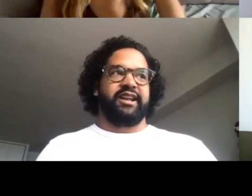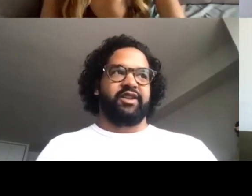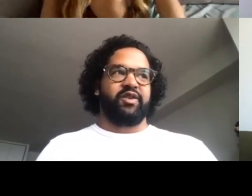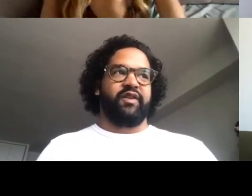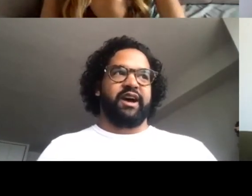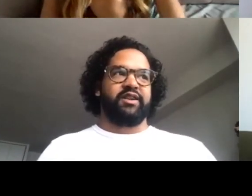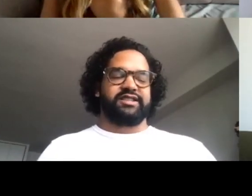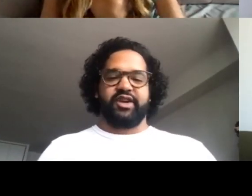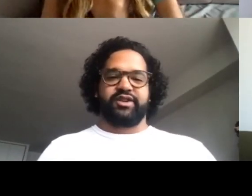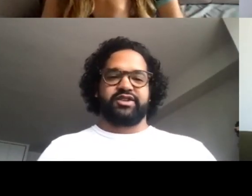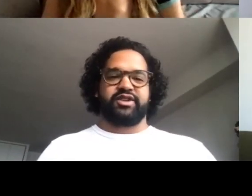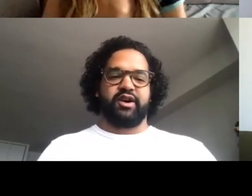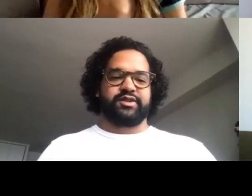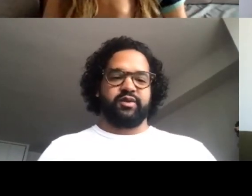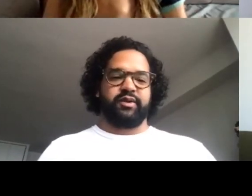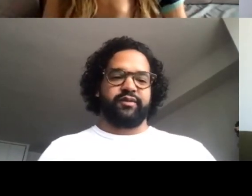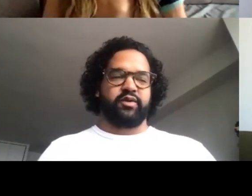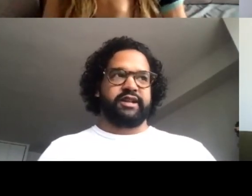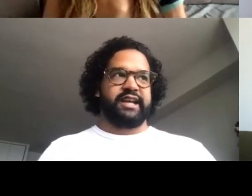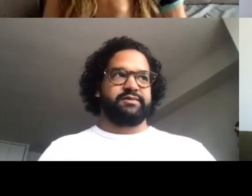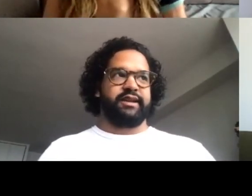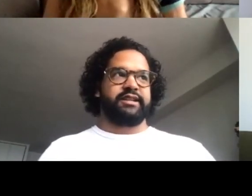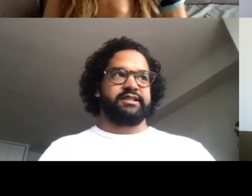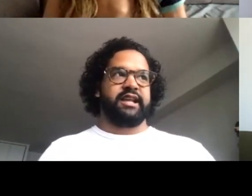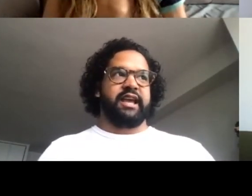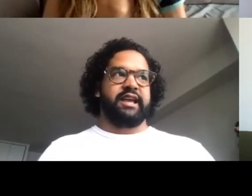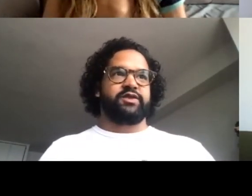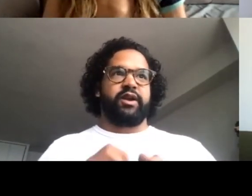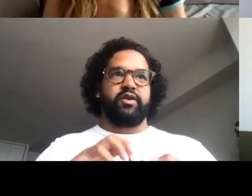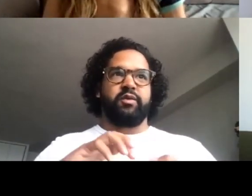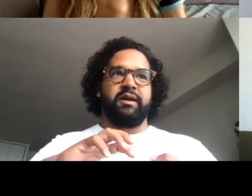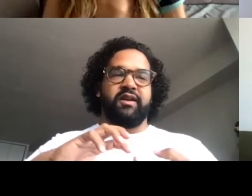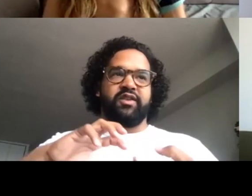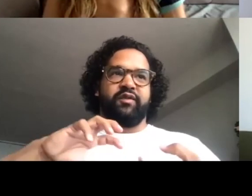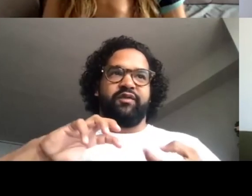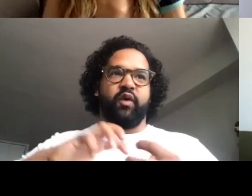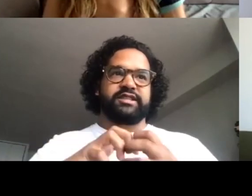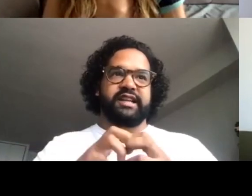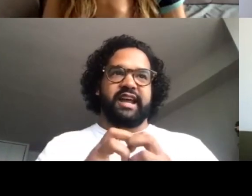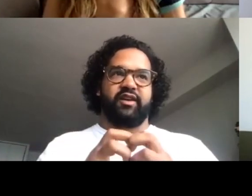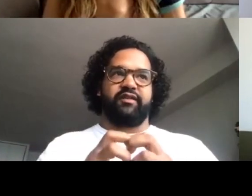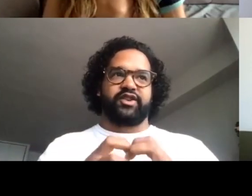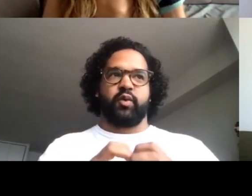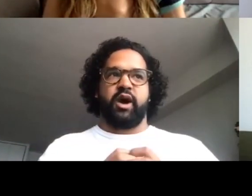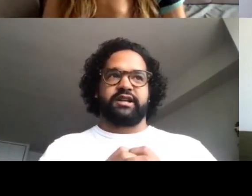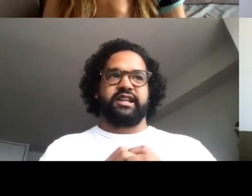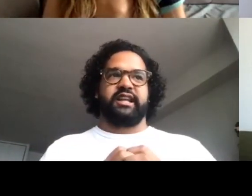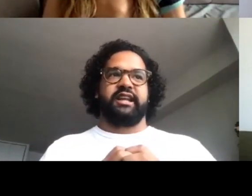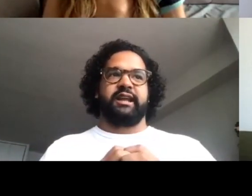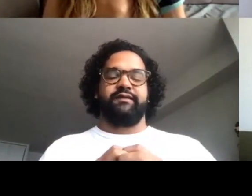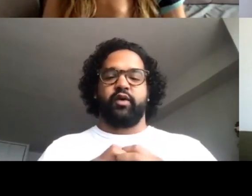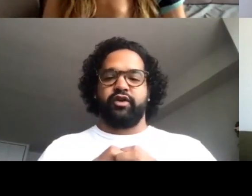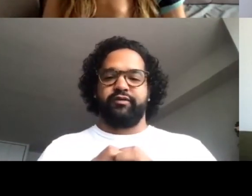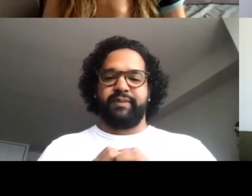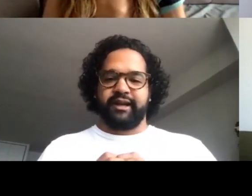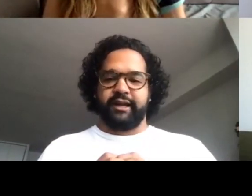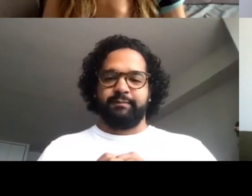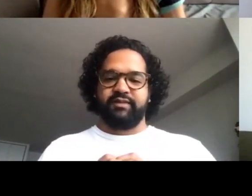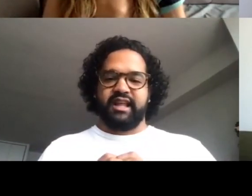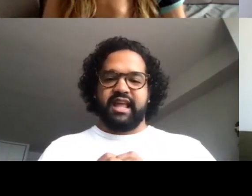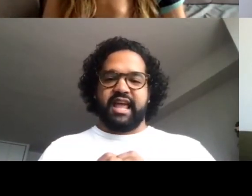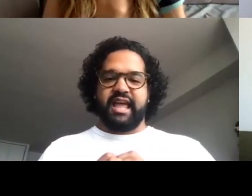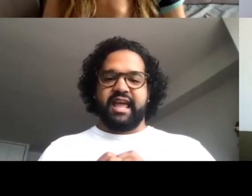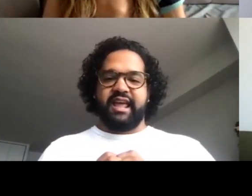You know, Heidi, you found the secret sauce to a beautiful dance piece, and it's when you force together virtuosity and